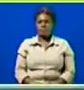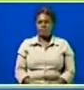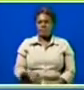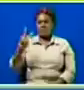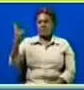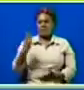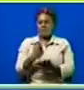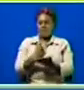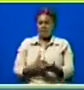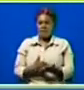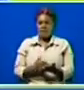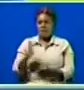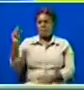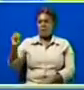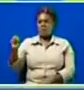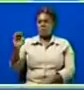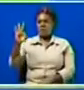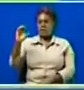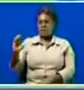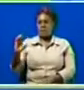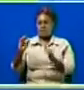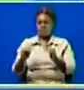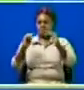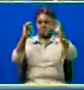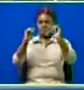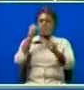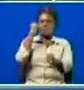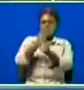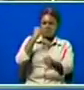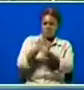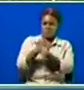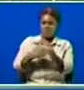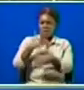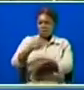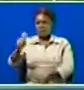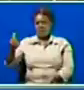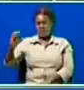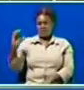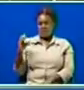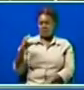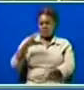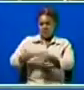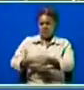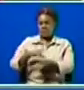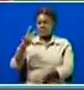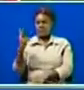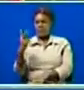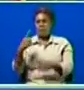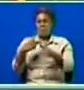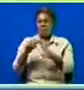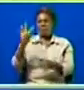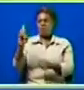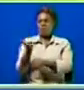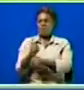The second half witnessed Makolanda's FC step up their game. This is after Christine Nafula scored her side's second, but